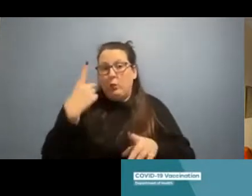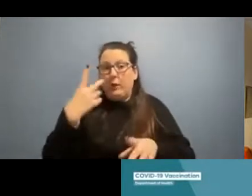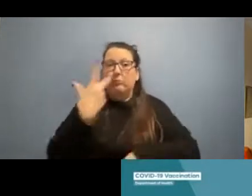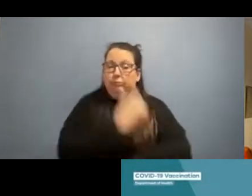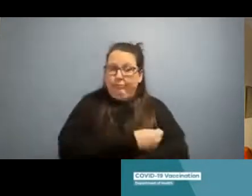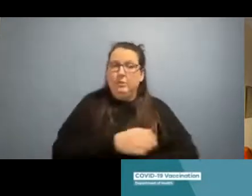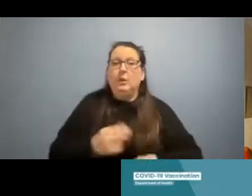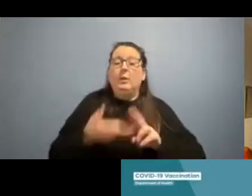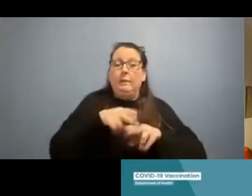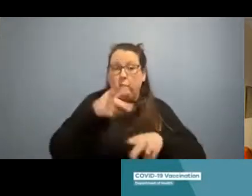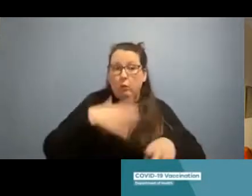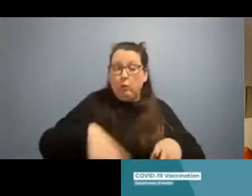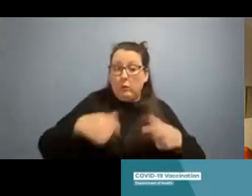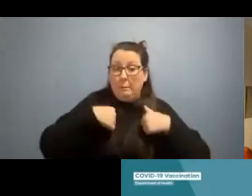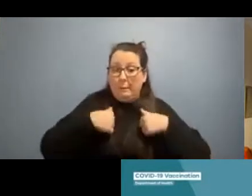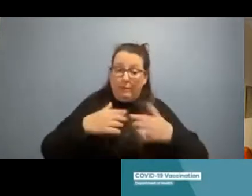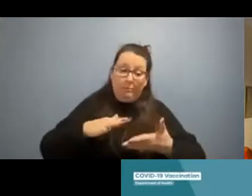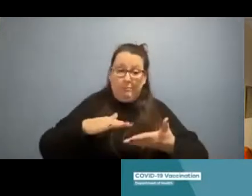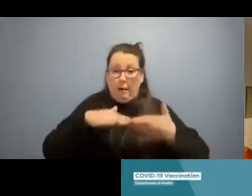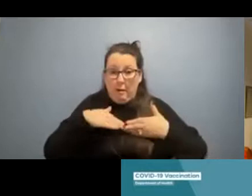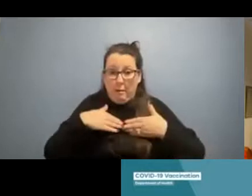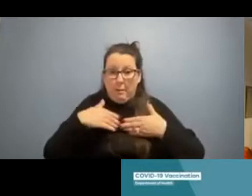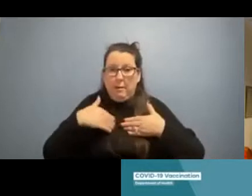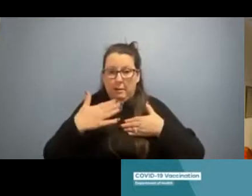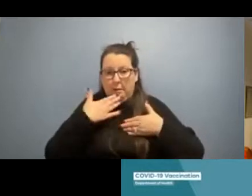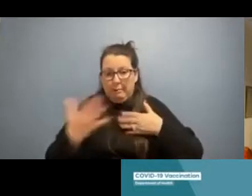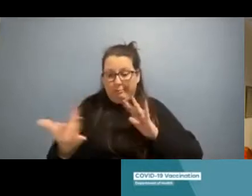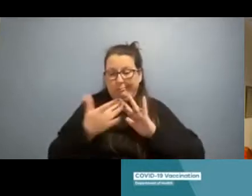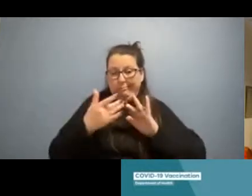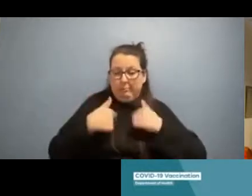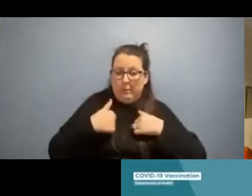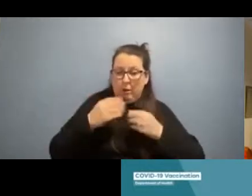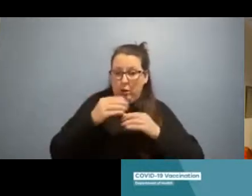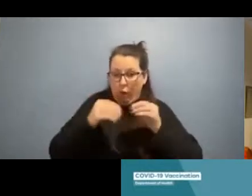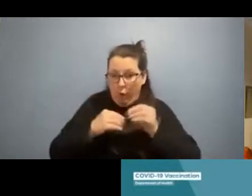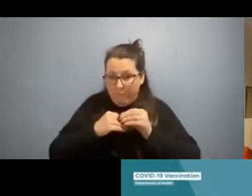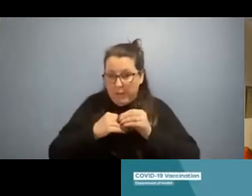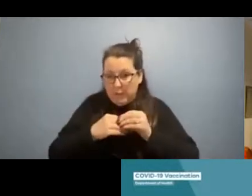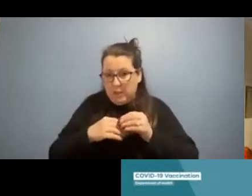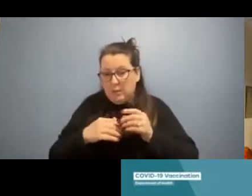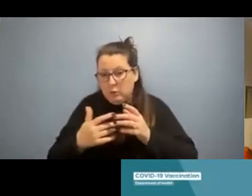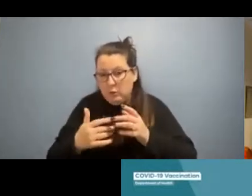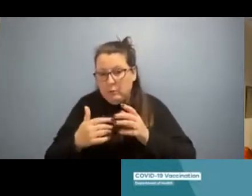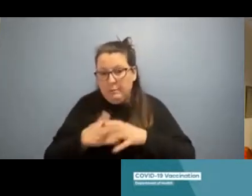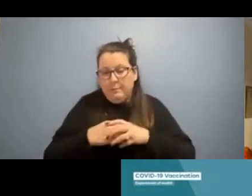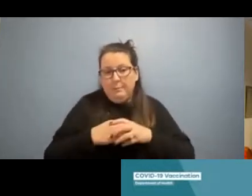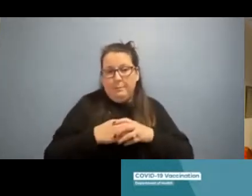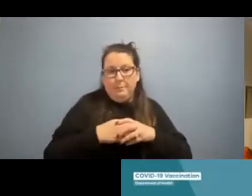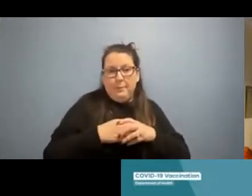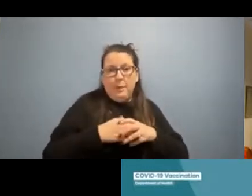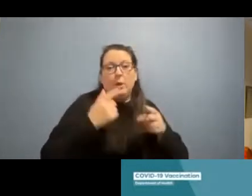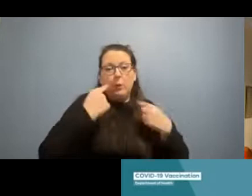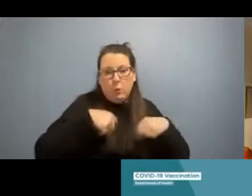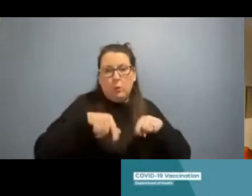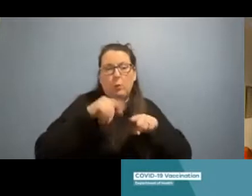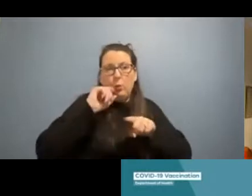do, send it straight through to my office. I know Seta from my office is on this call as well, and we'll get the message out